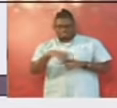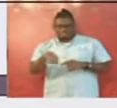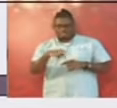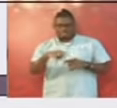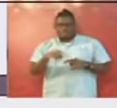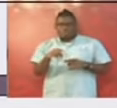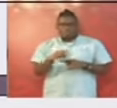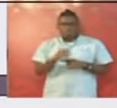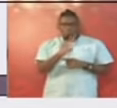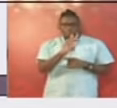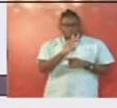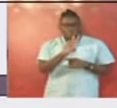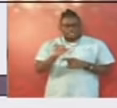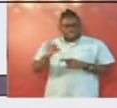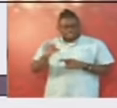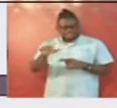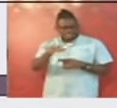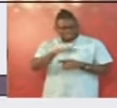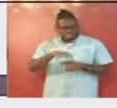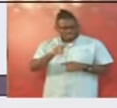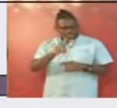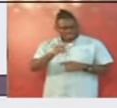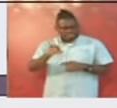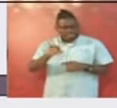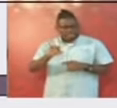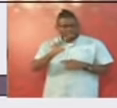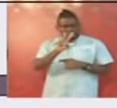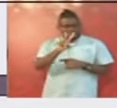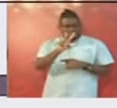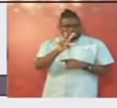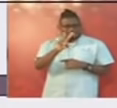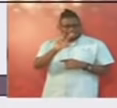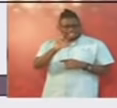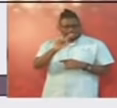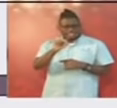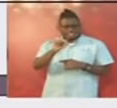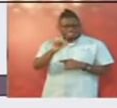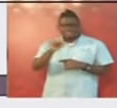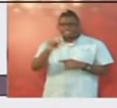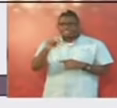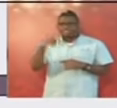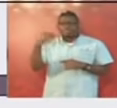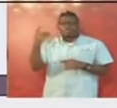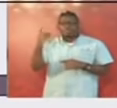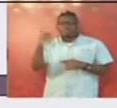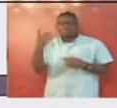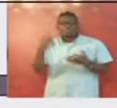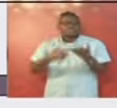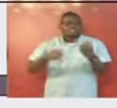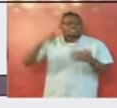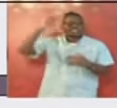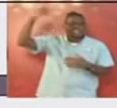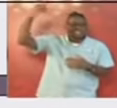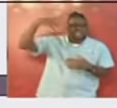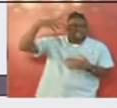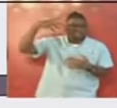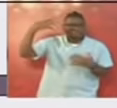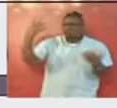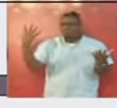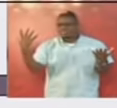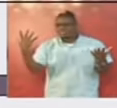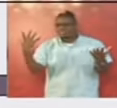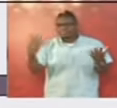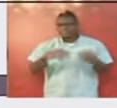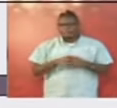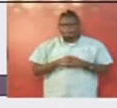low level of what is known as the sunshine vitamin. It's because our pigments, the melanin in our skin, hamper absorption of the